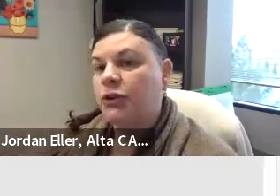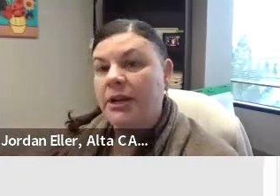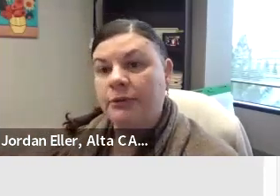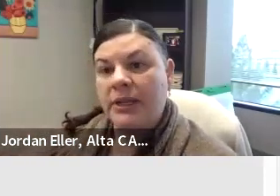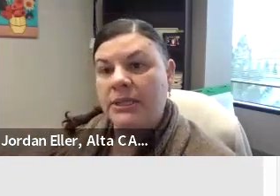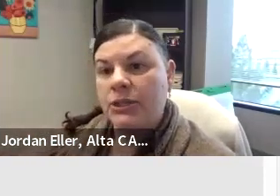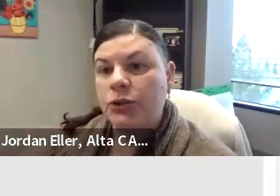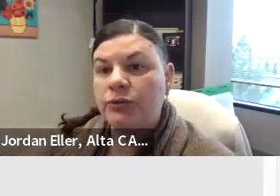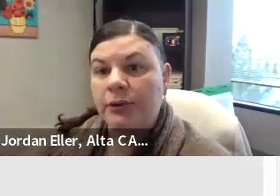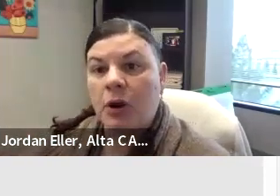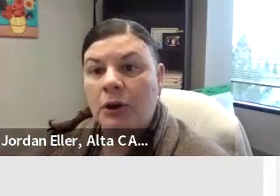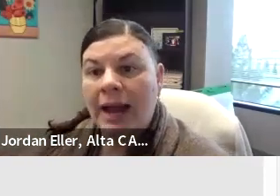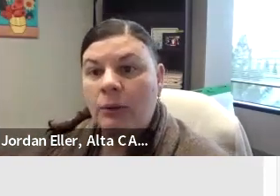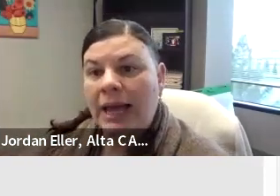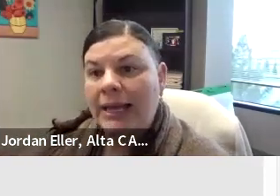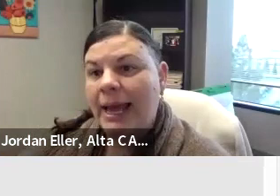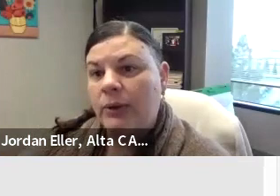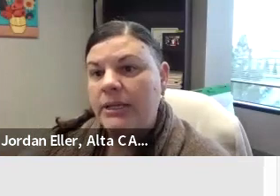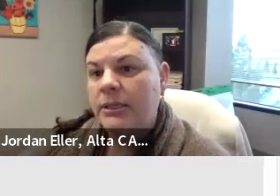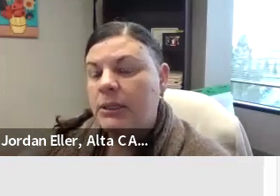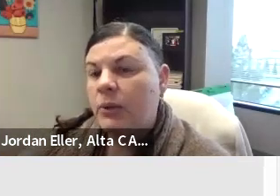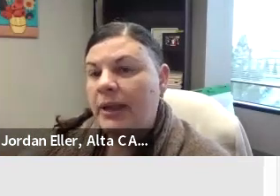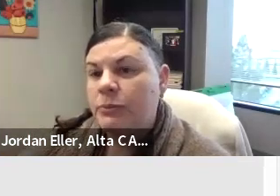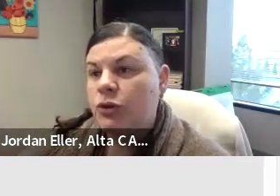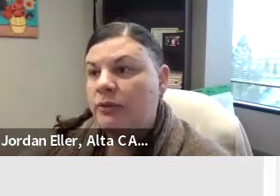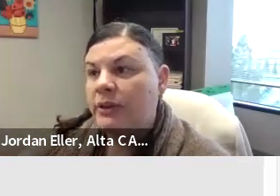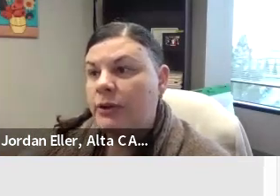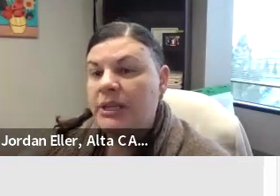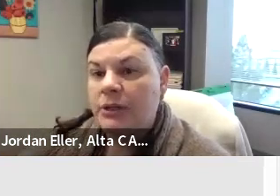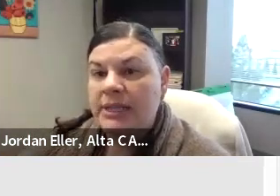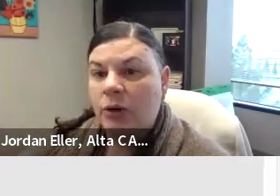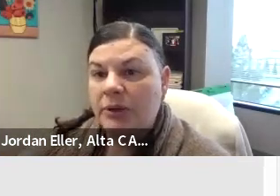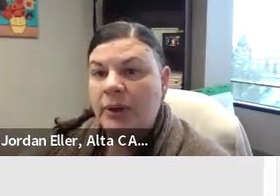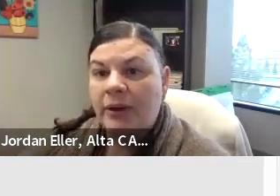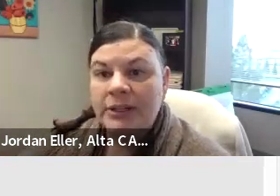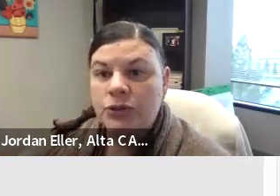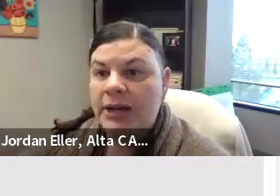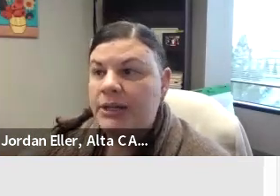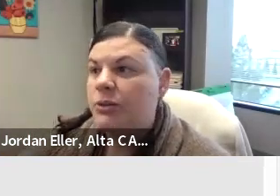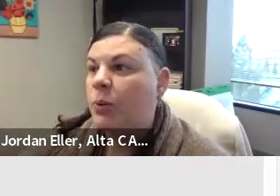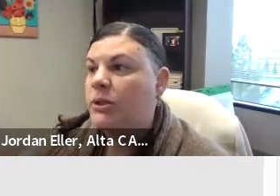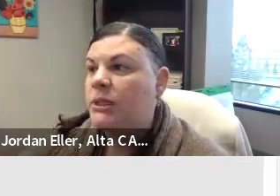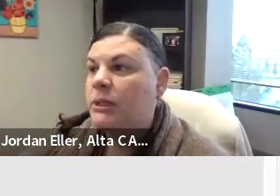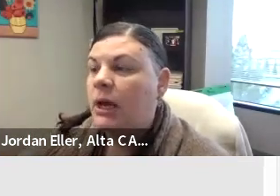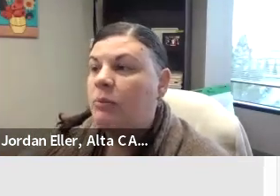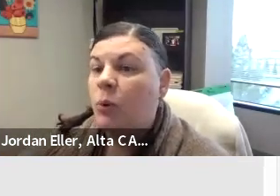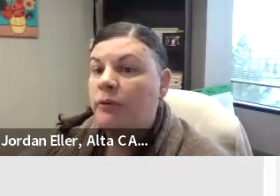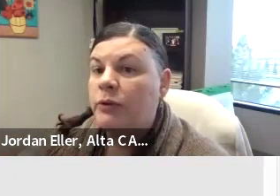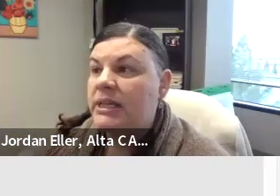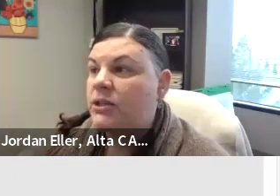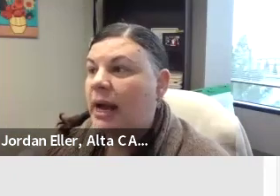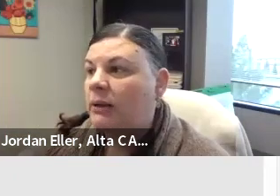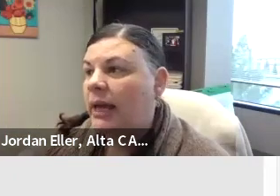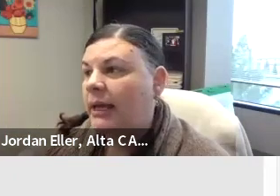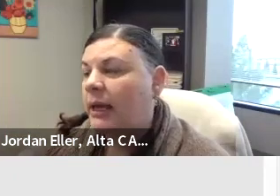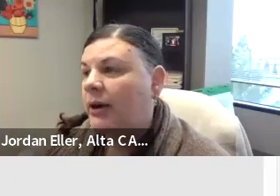we're really trying to focus this new vendor on our outlying counties. We have some strong vendors in our Sacramento area, so trying to support more of